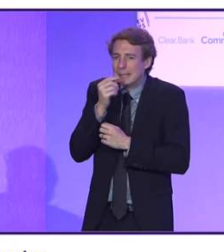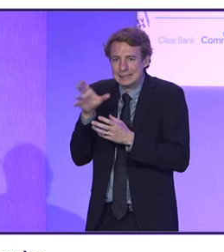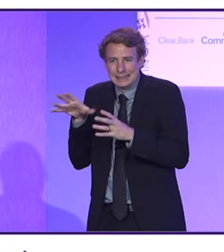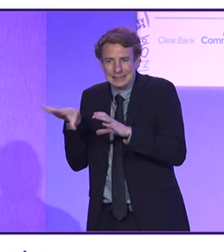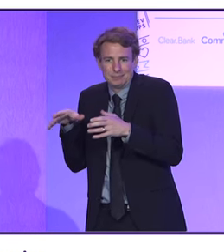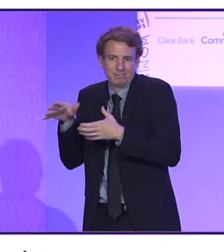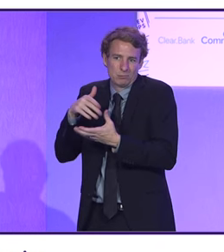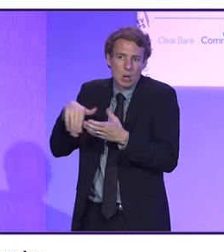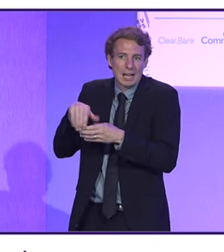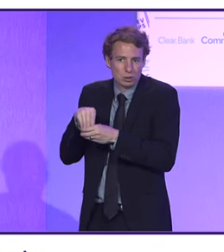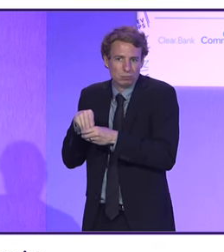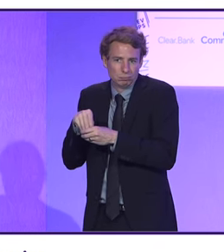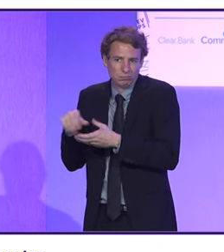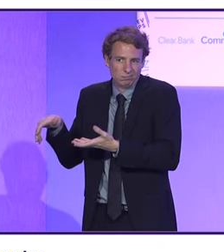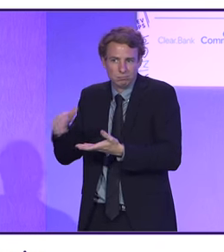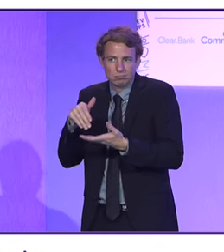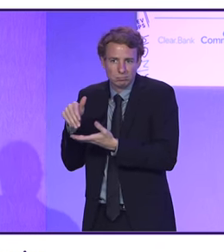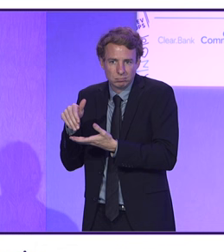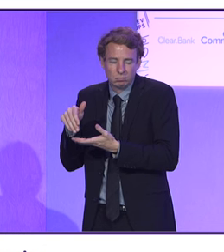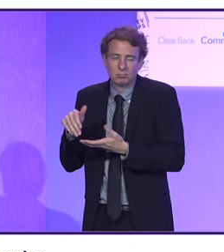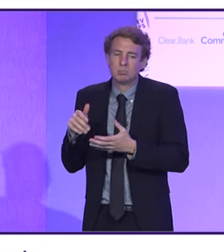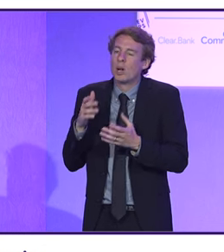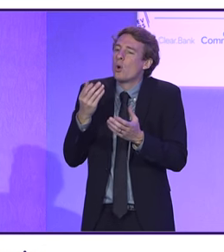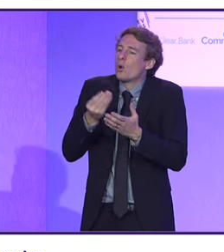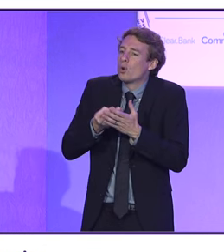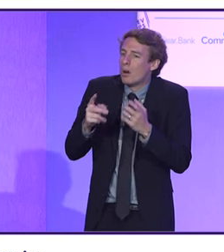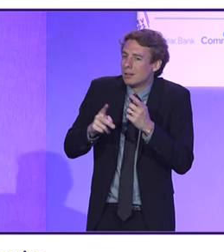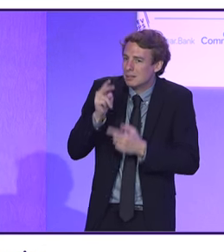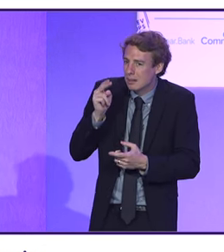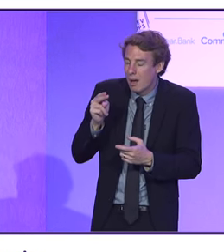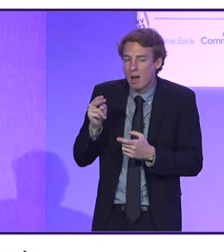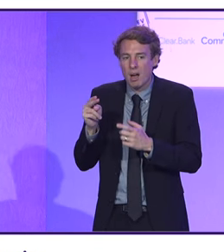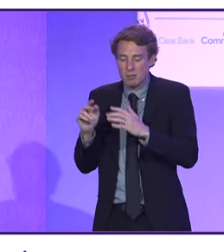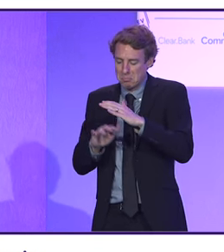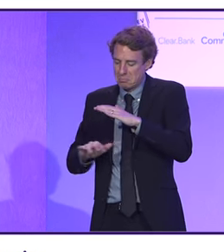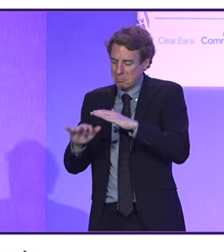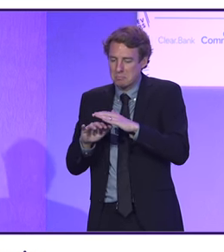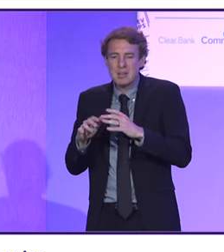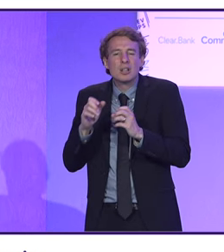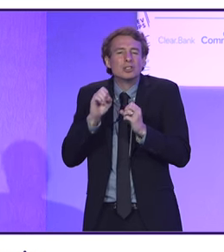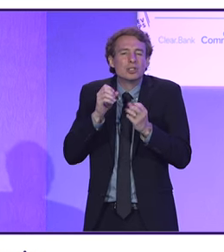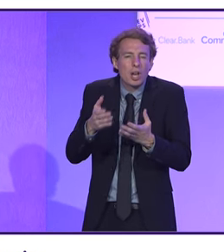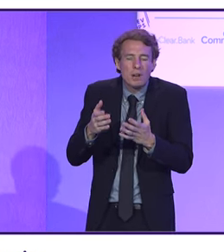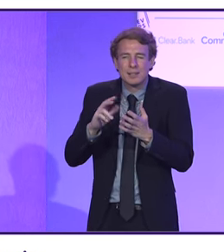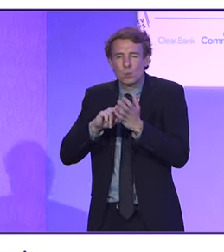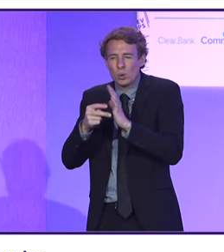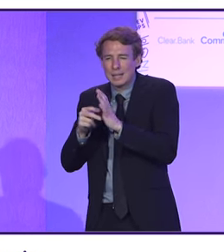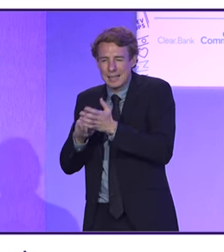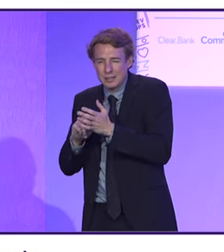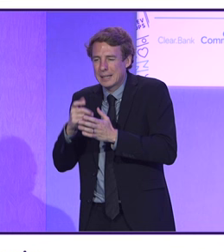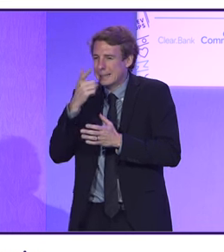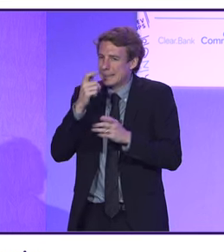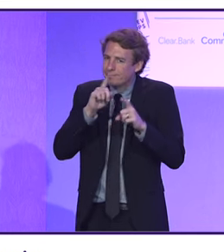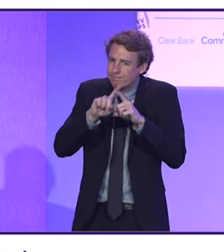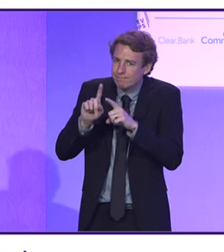layer of the typical capabilities and services for an organization that cover a broad set of applications and